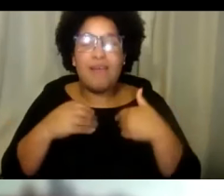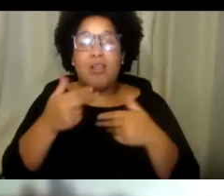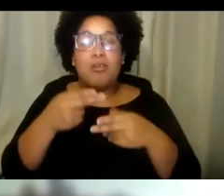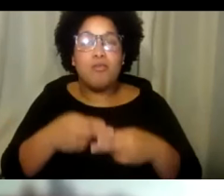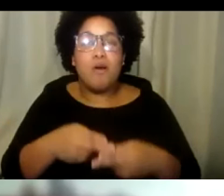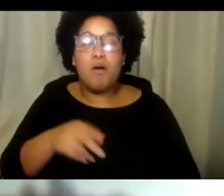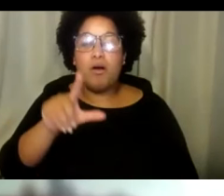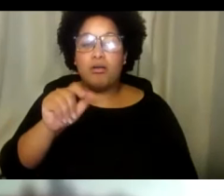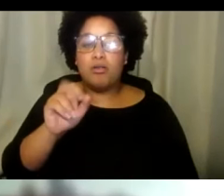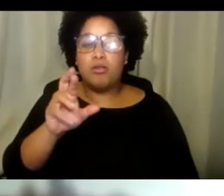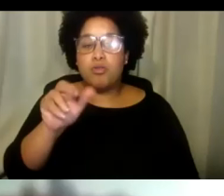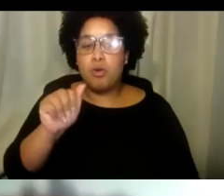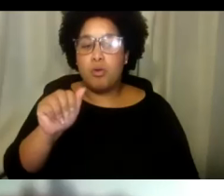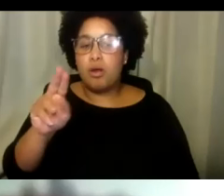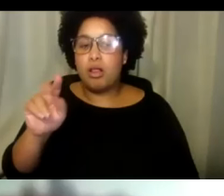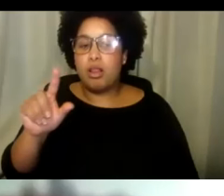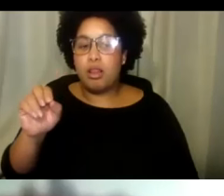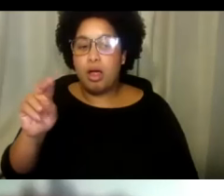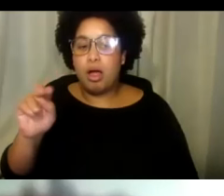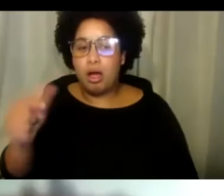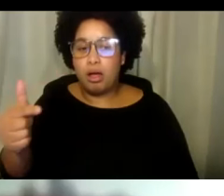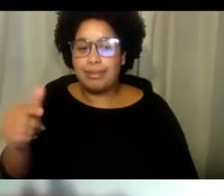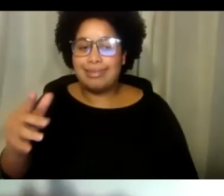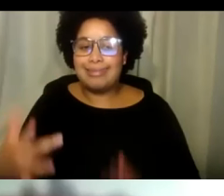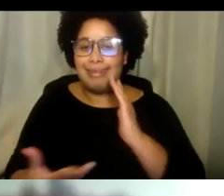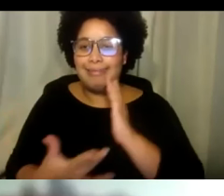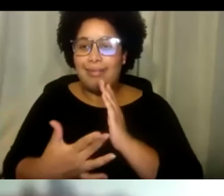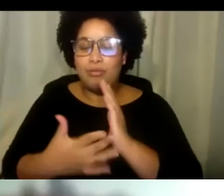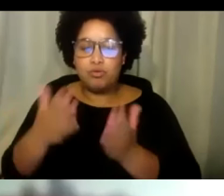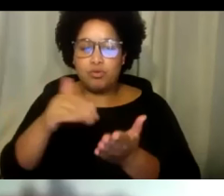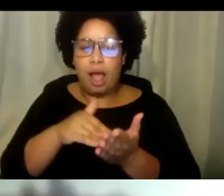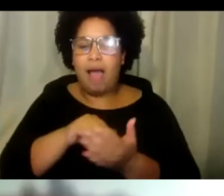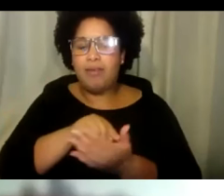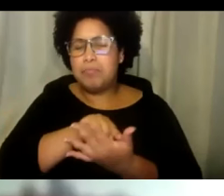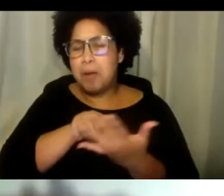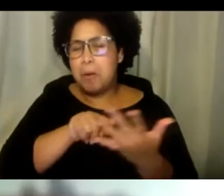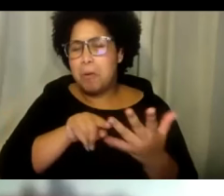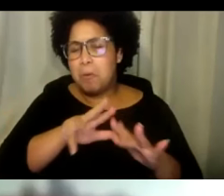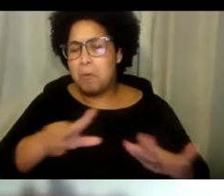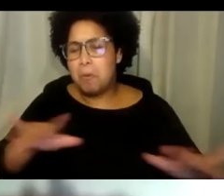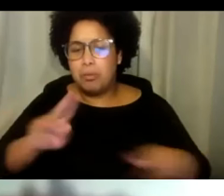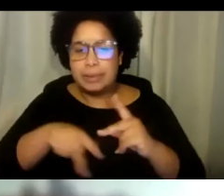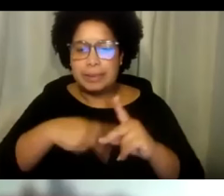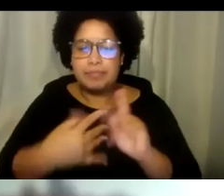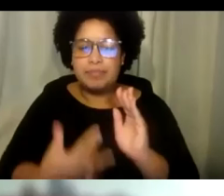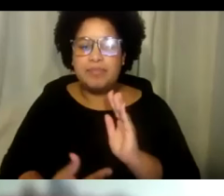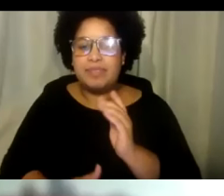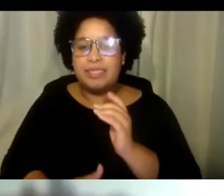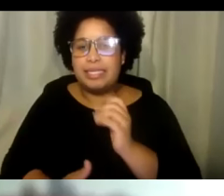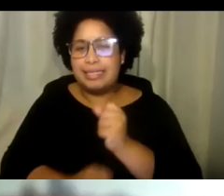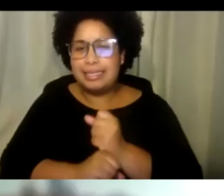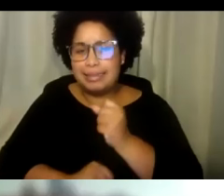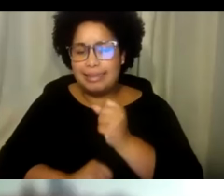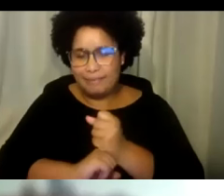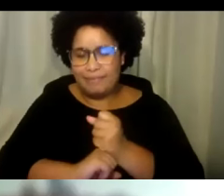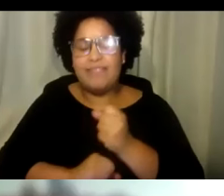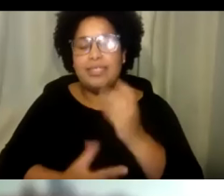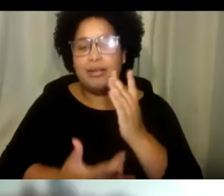Long Technology Center that has a variety of assistive technologies, which we will show you in a little